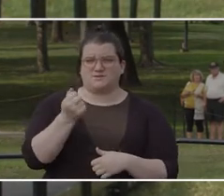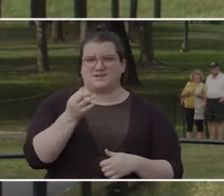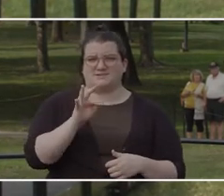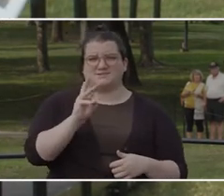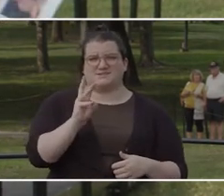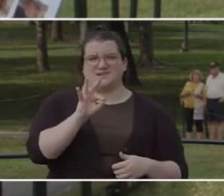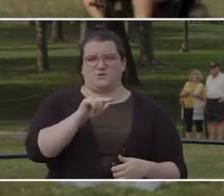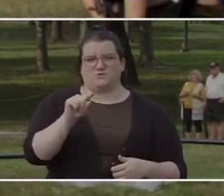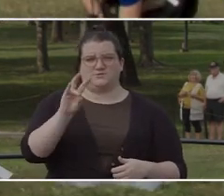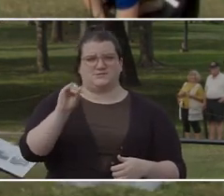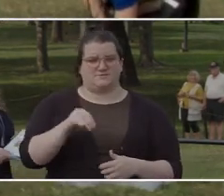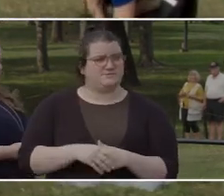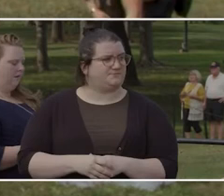1970.